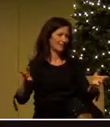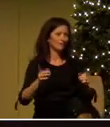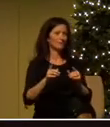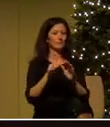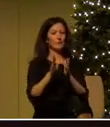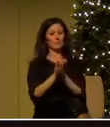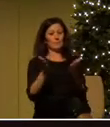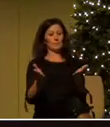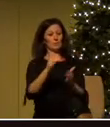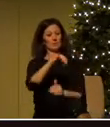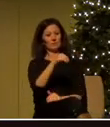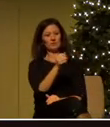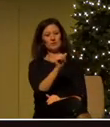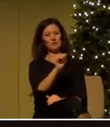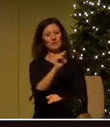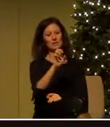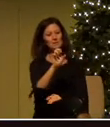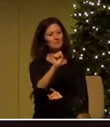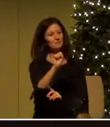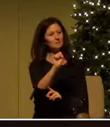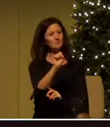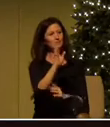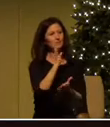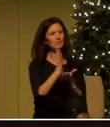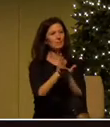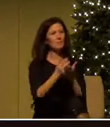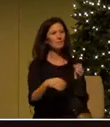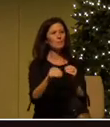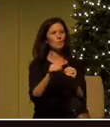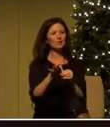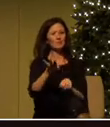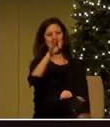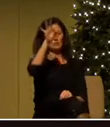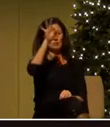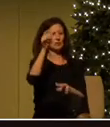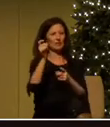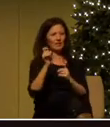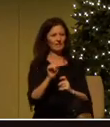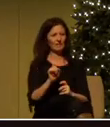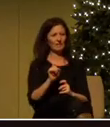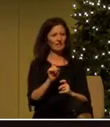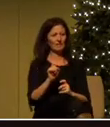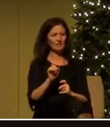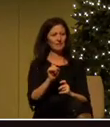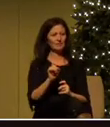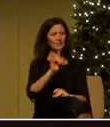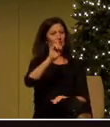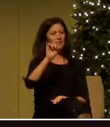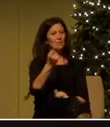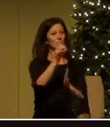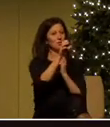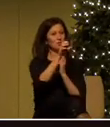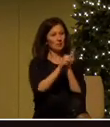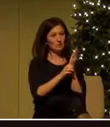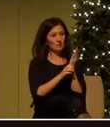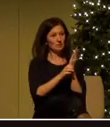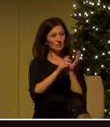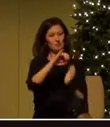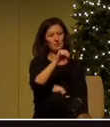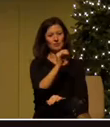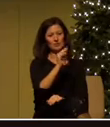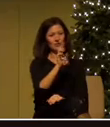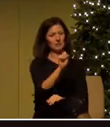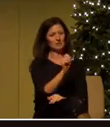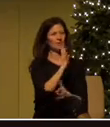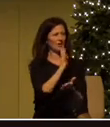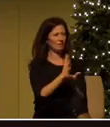talks about more than just spiritual gifts. He says there in the first chapter, talking about